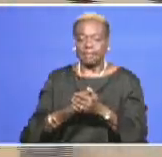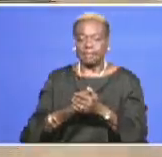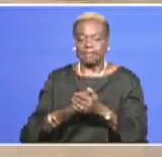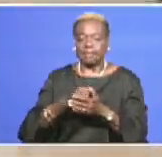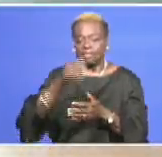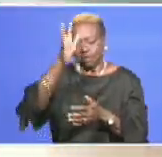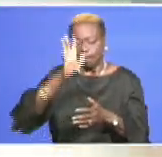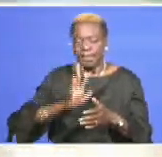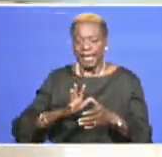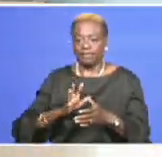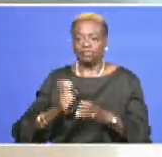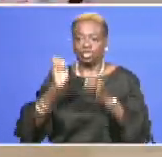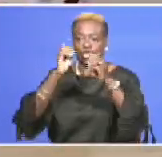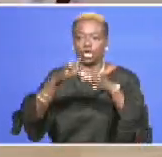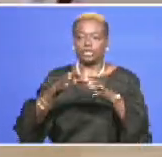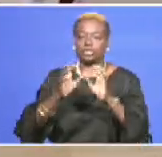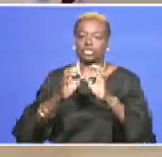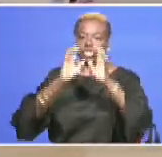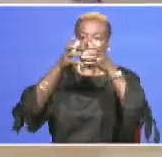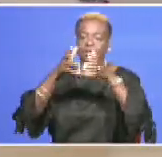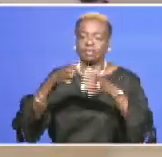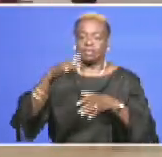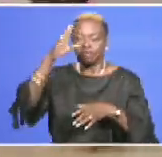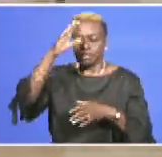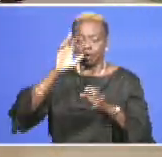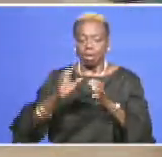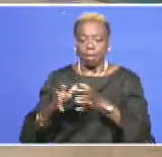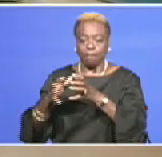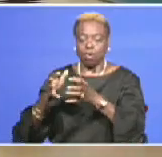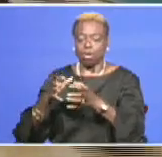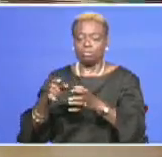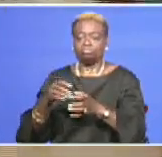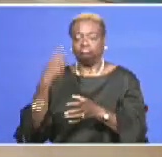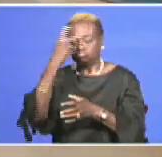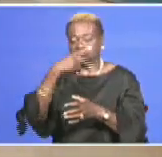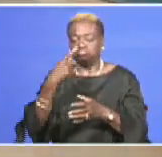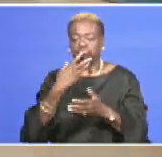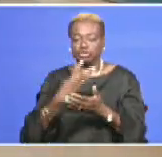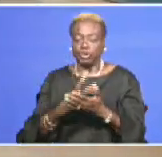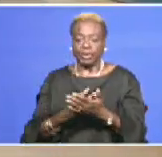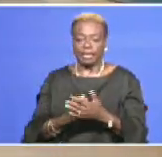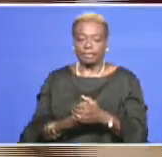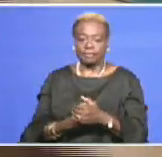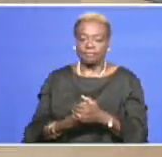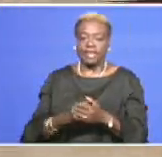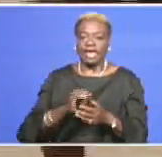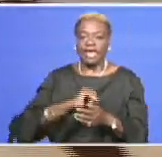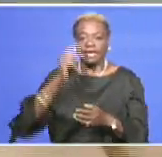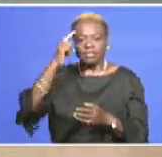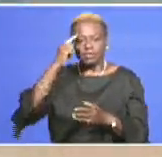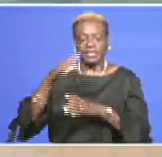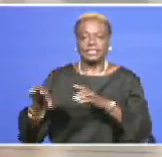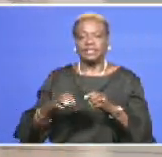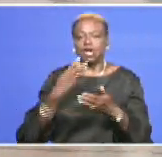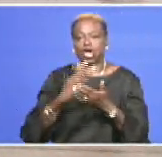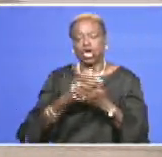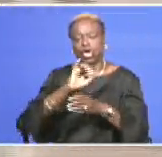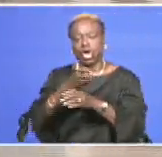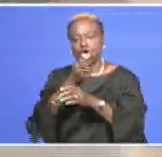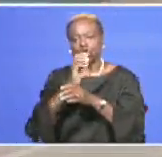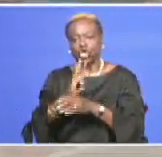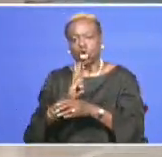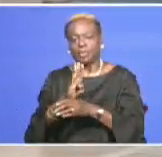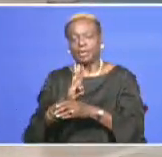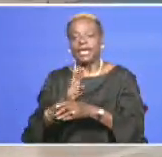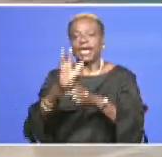well behind the arc. And we made some adjustments to take those guys off the three-point line. And I thought they also did a pretty good job of getting to